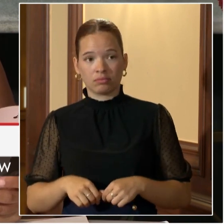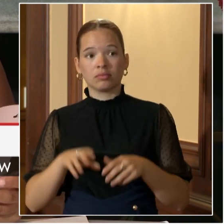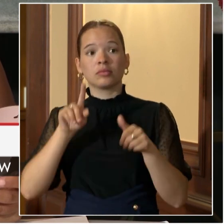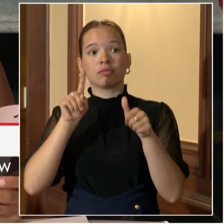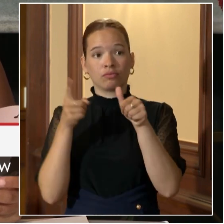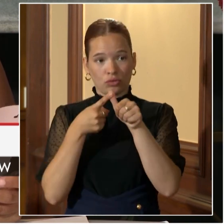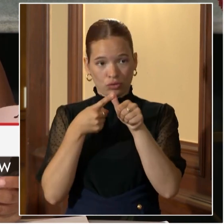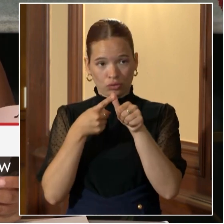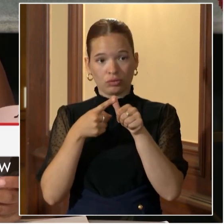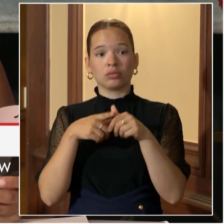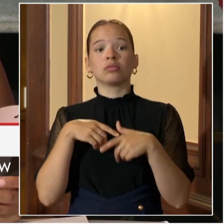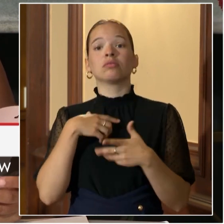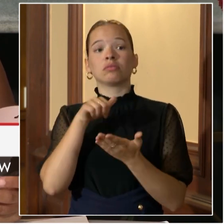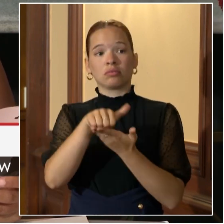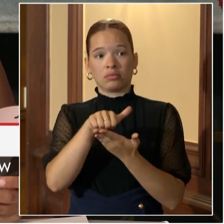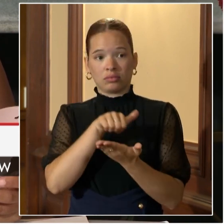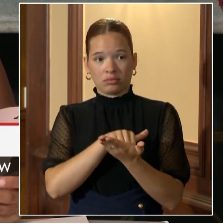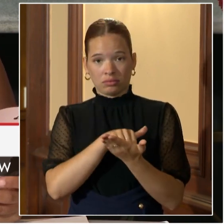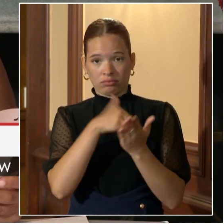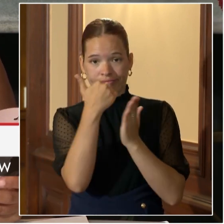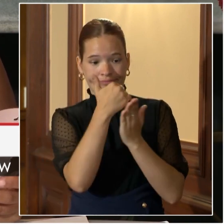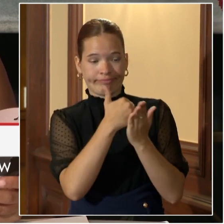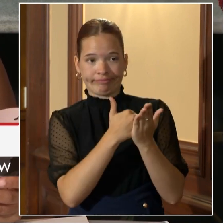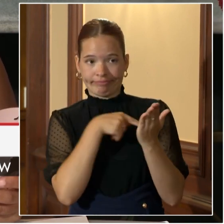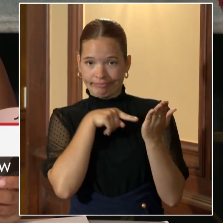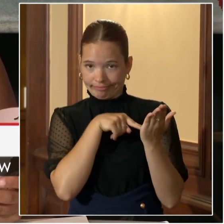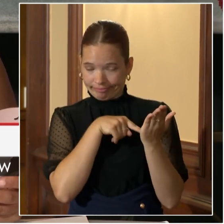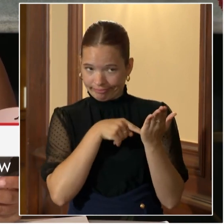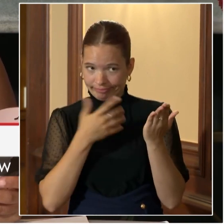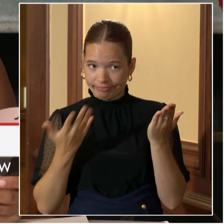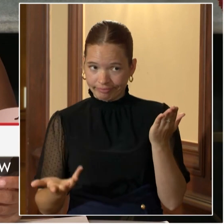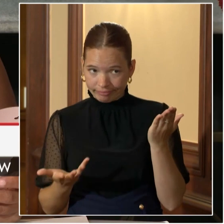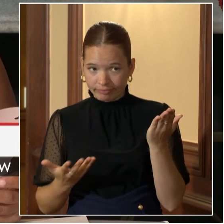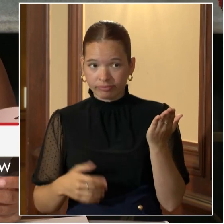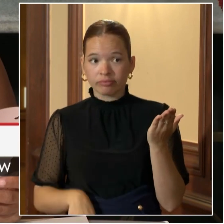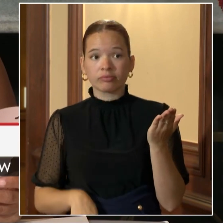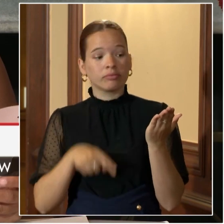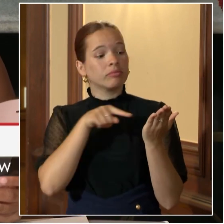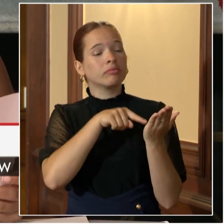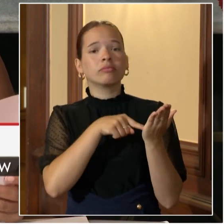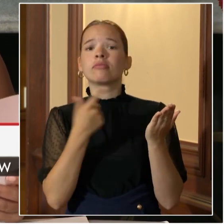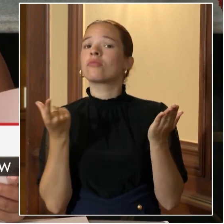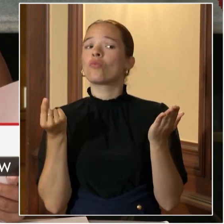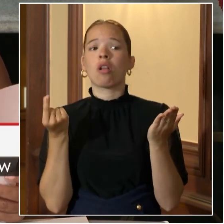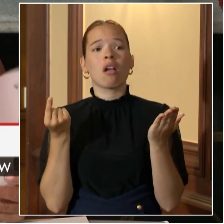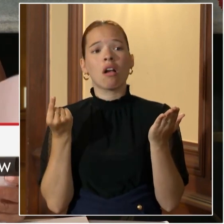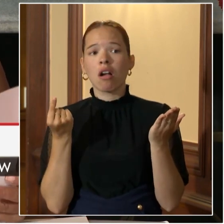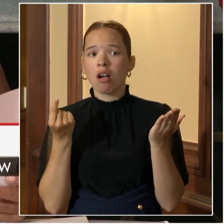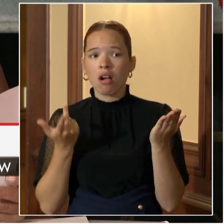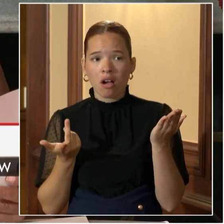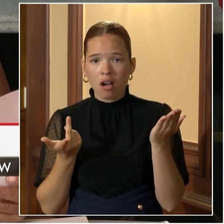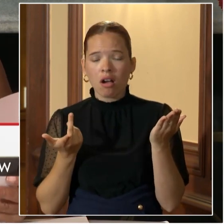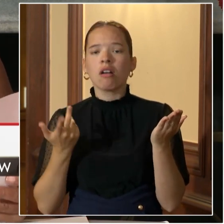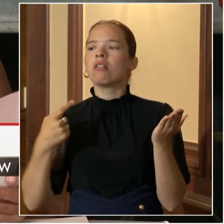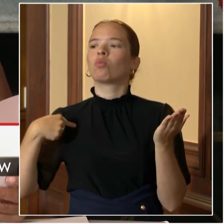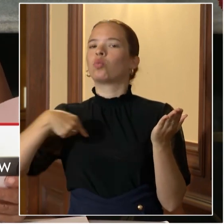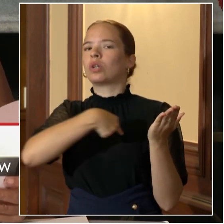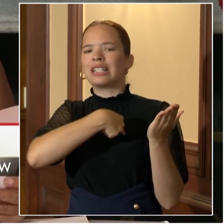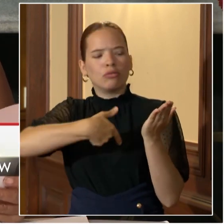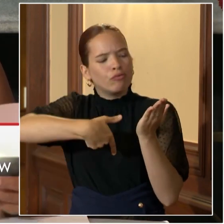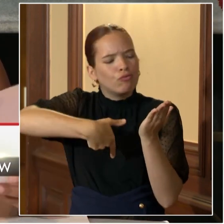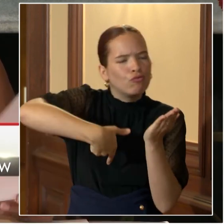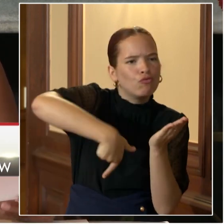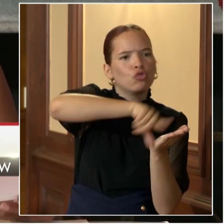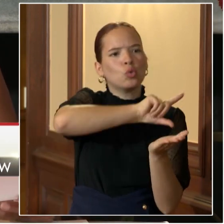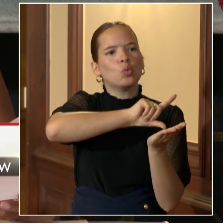before us that includes review of the last meeting's minutes, a